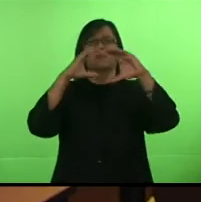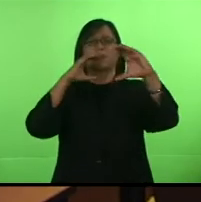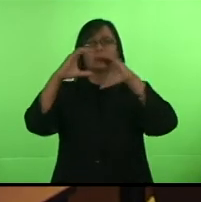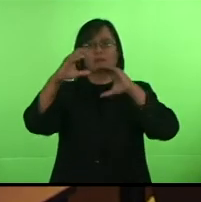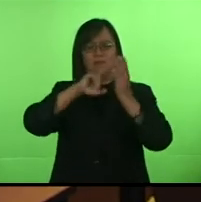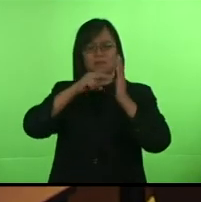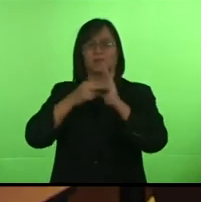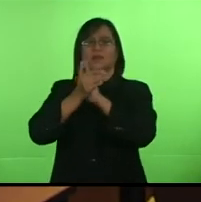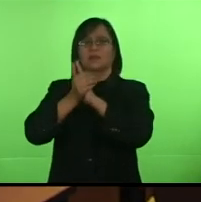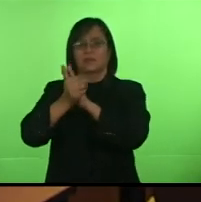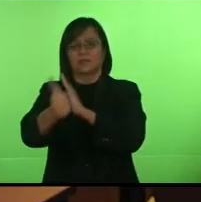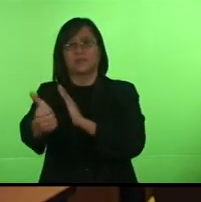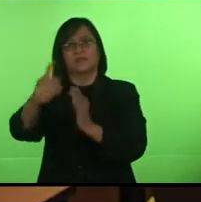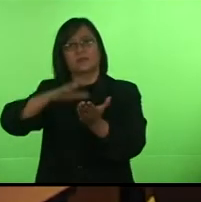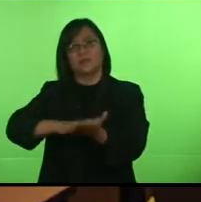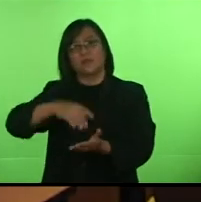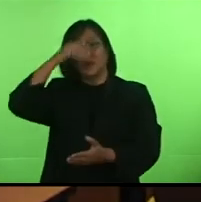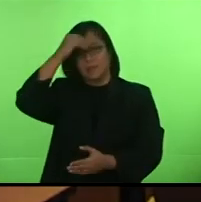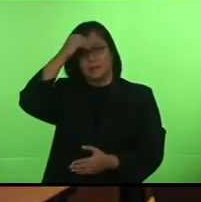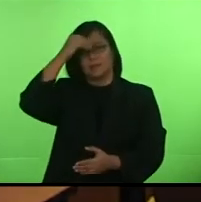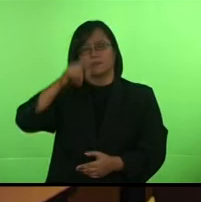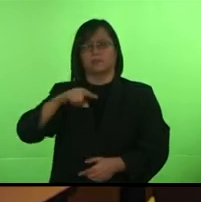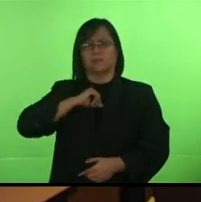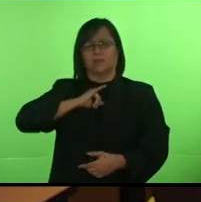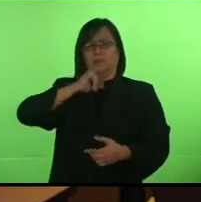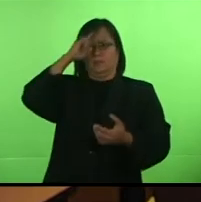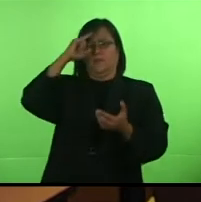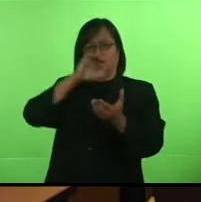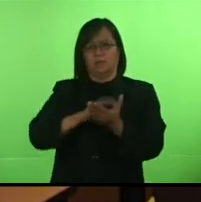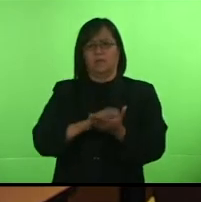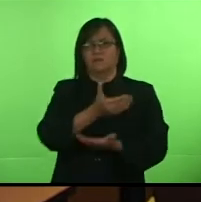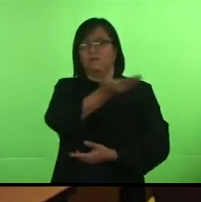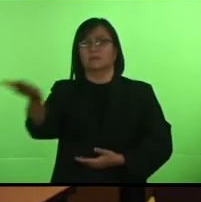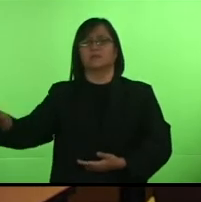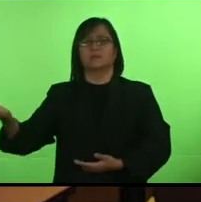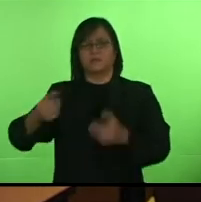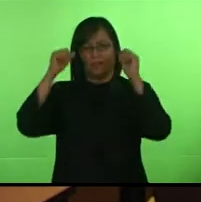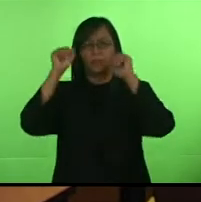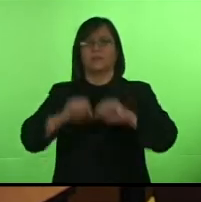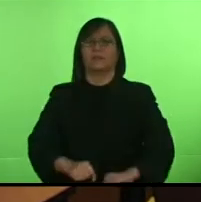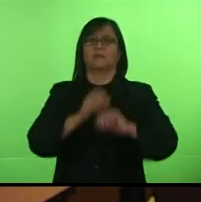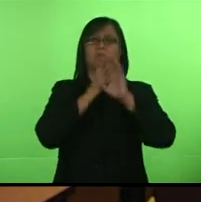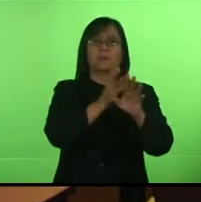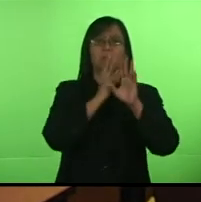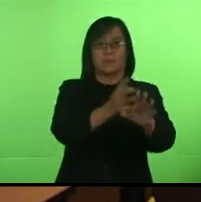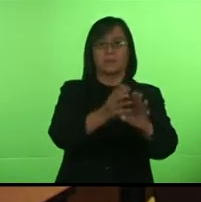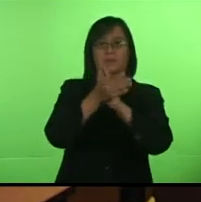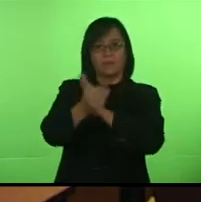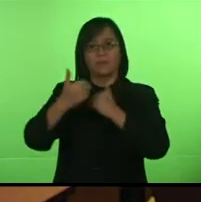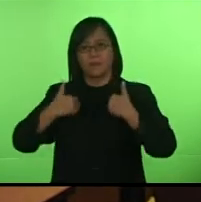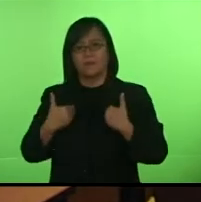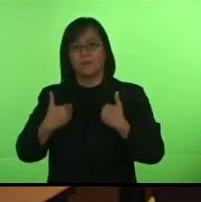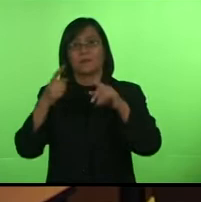skill to be learned. Okay? Now, I believe that all of us are born with physical ability to talk.